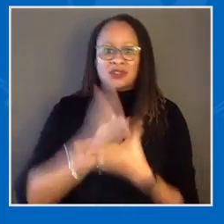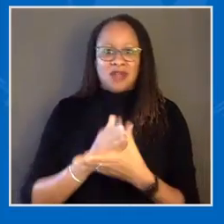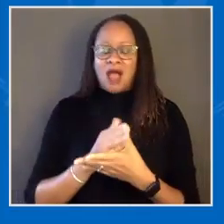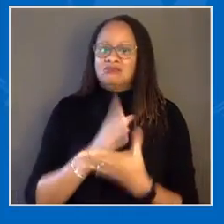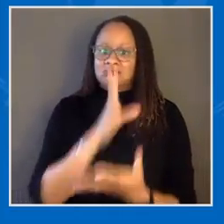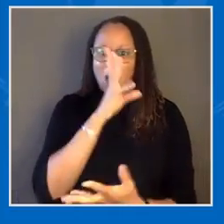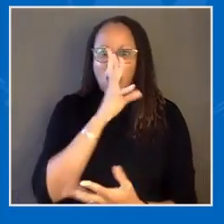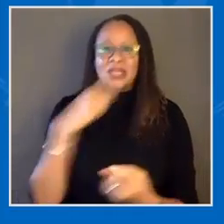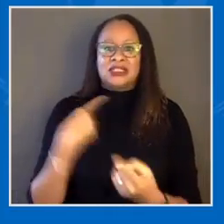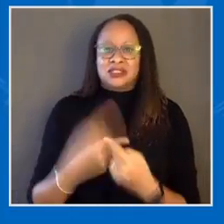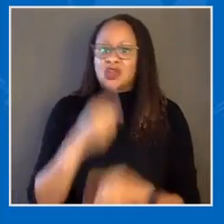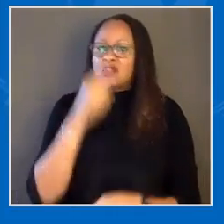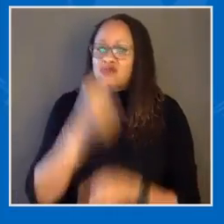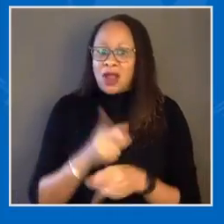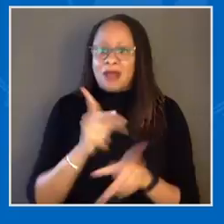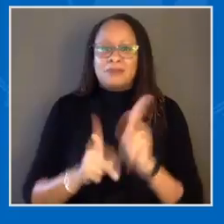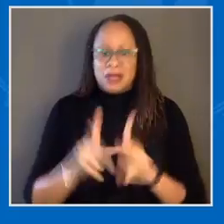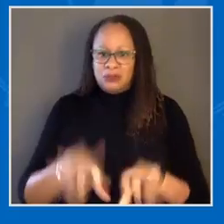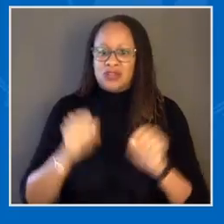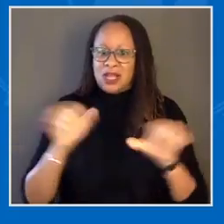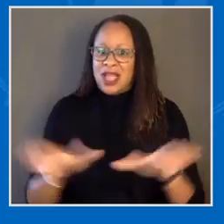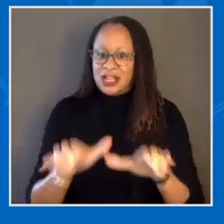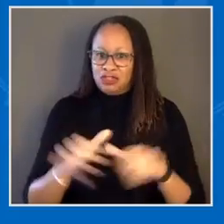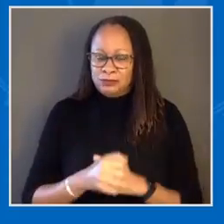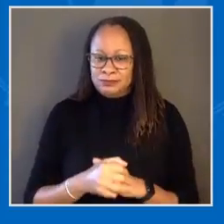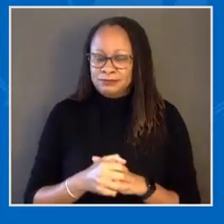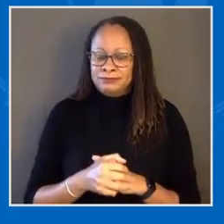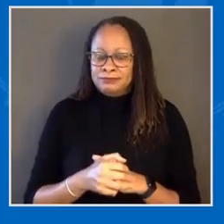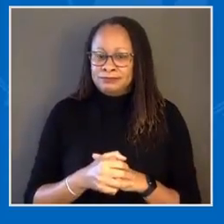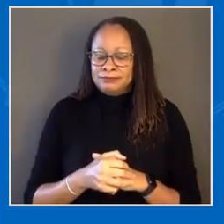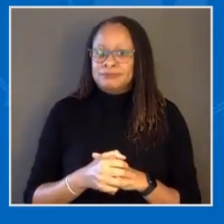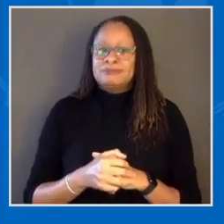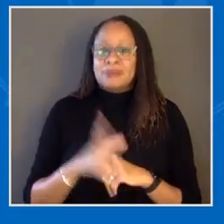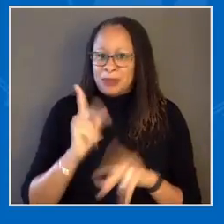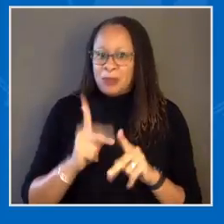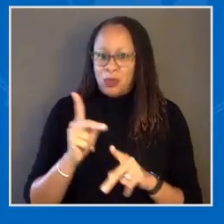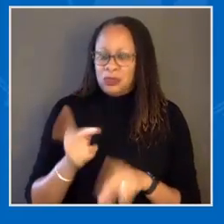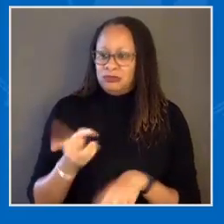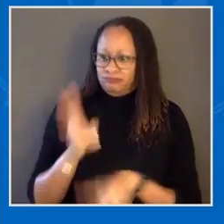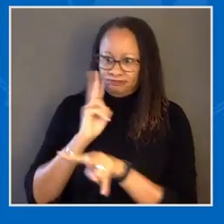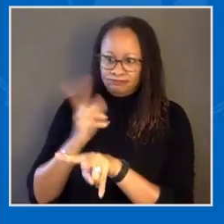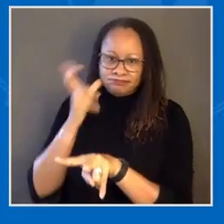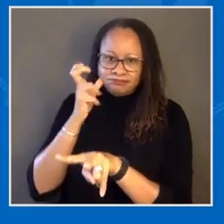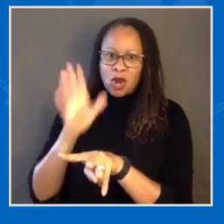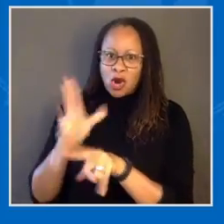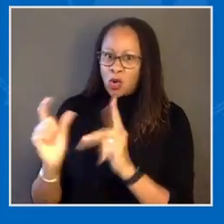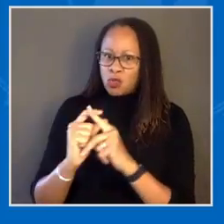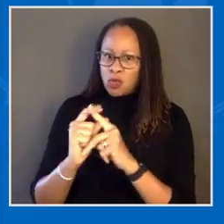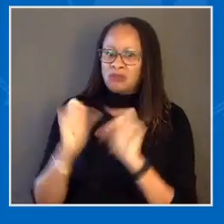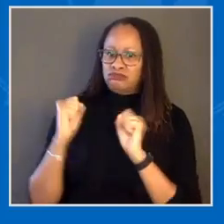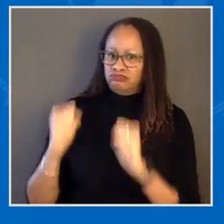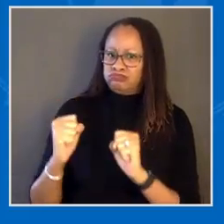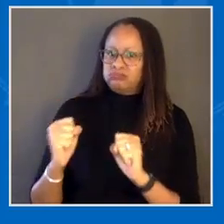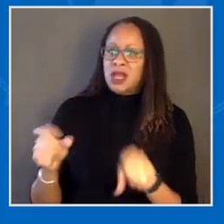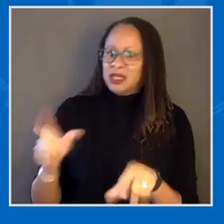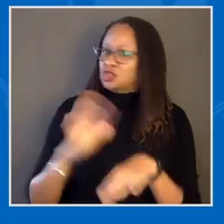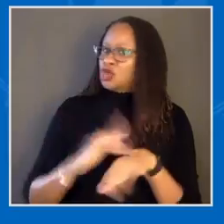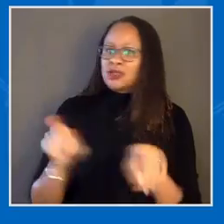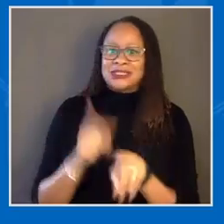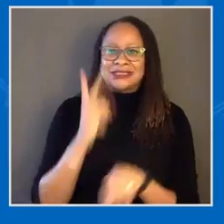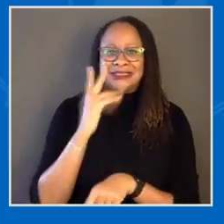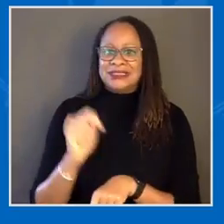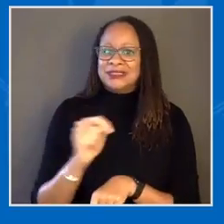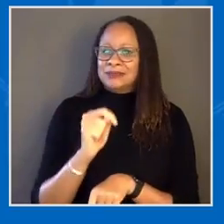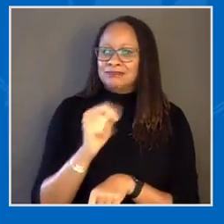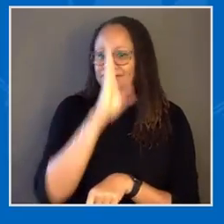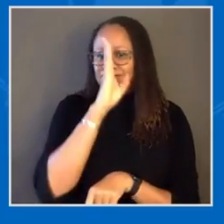right people take action. People will be able to take her word because she always calls it as she sees it.